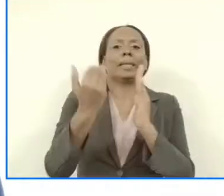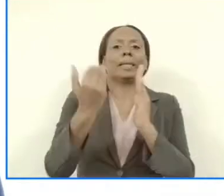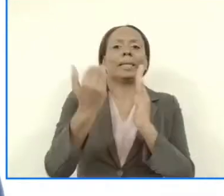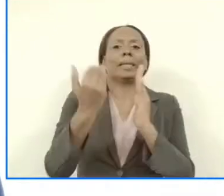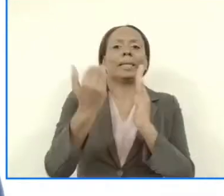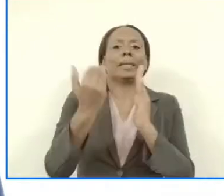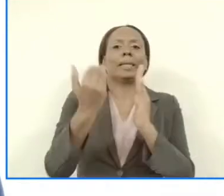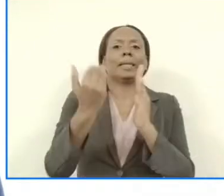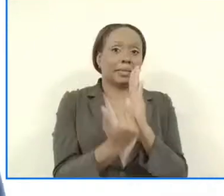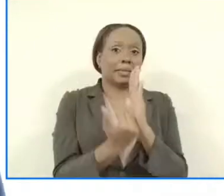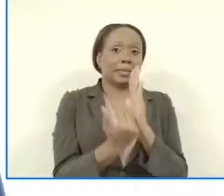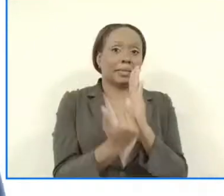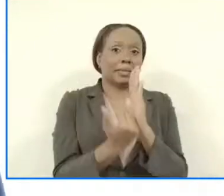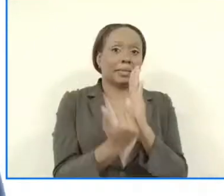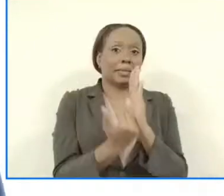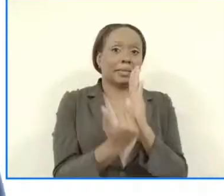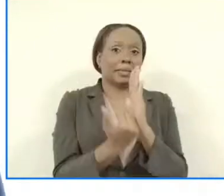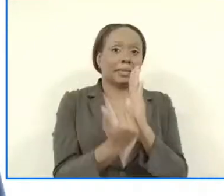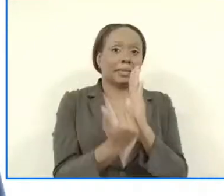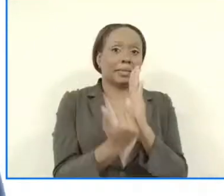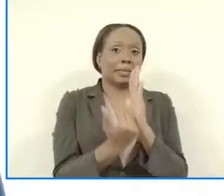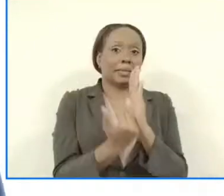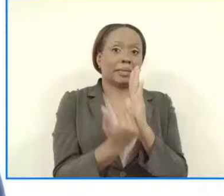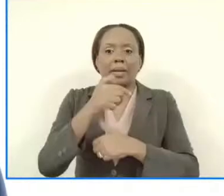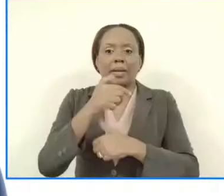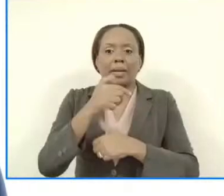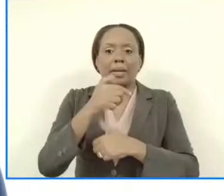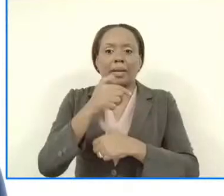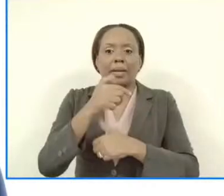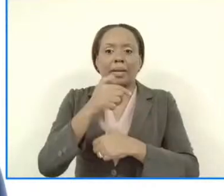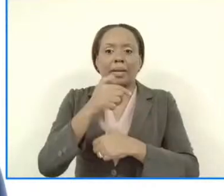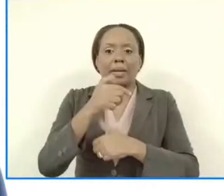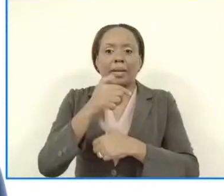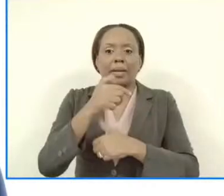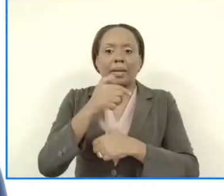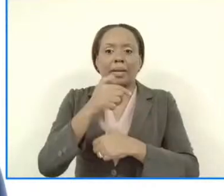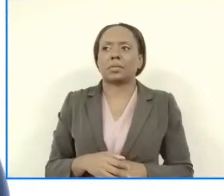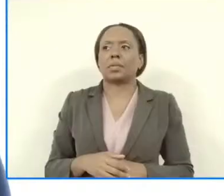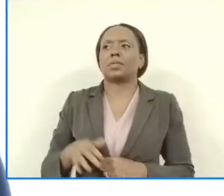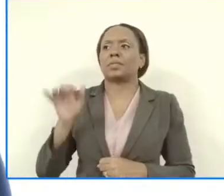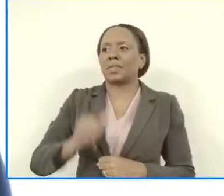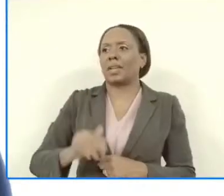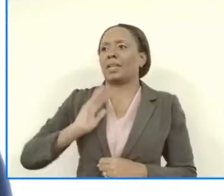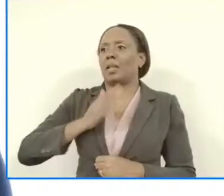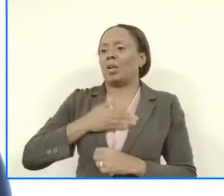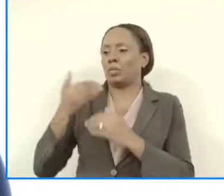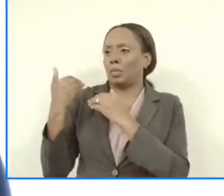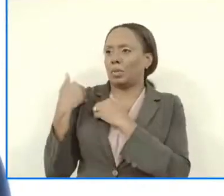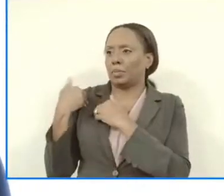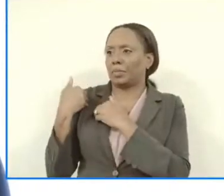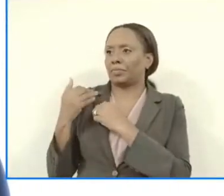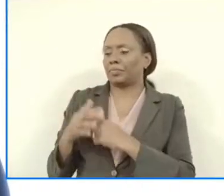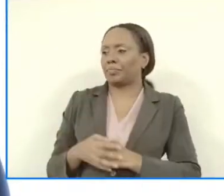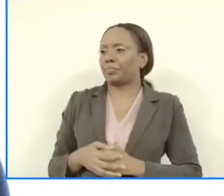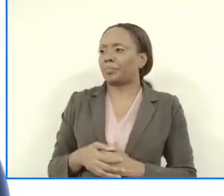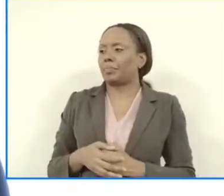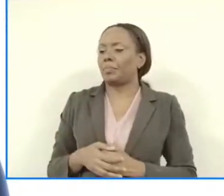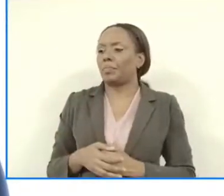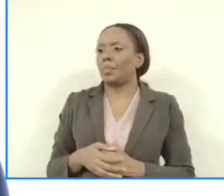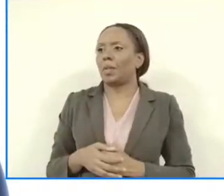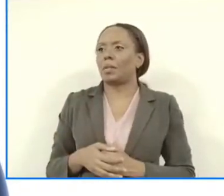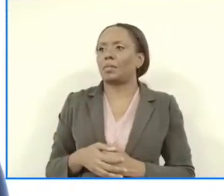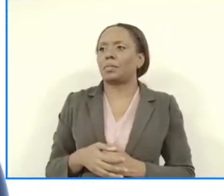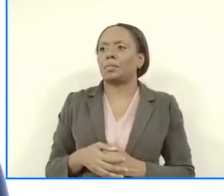of the year and in preparation for the hurricane season. So that's pretty a standard part of what we do. Also throughout the year and as part of our